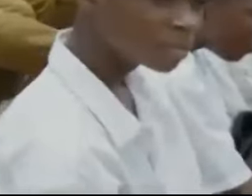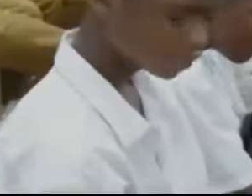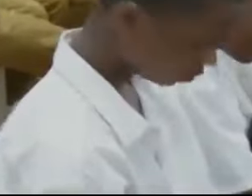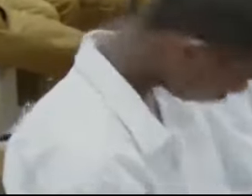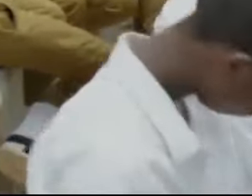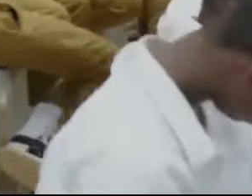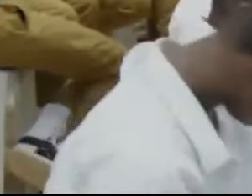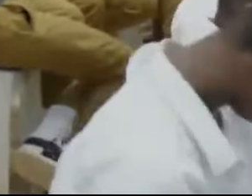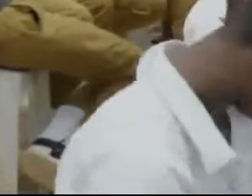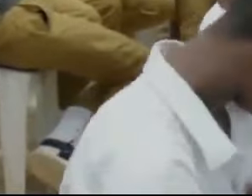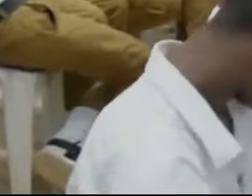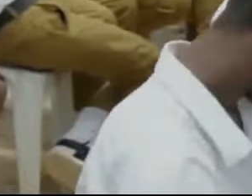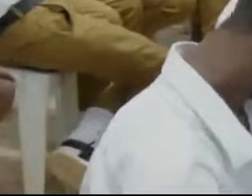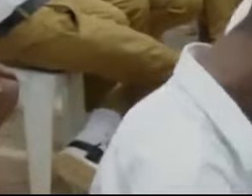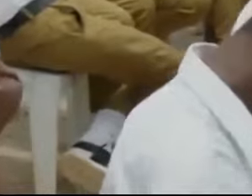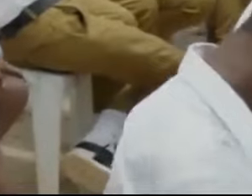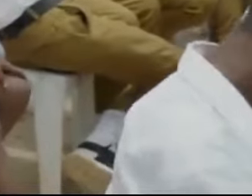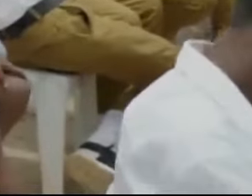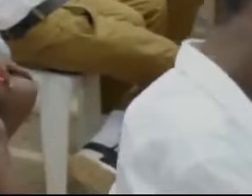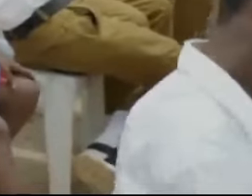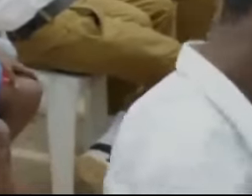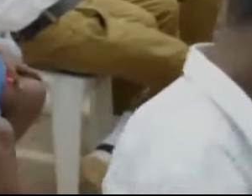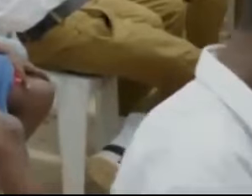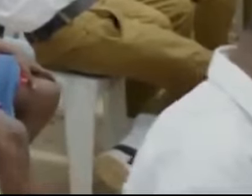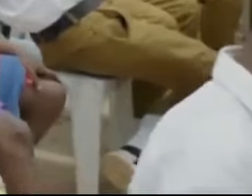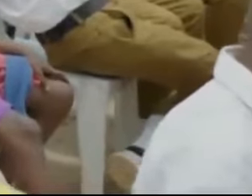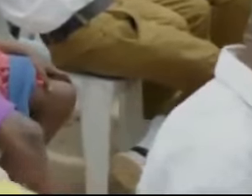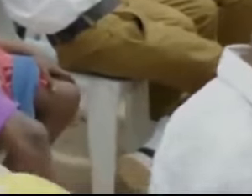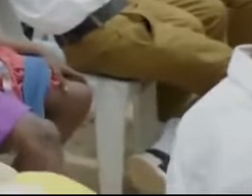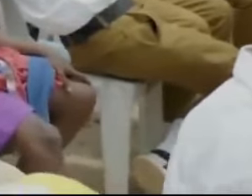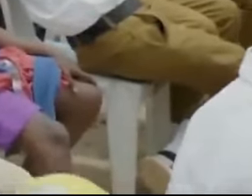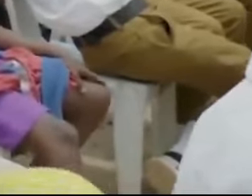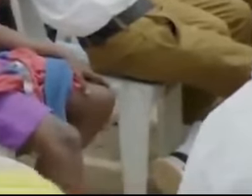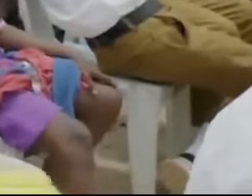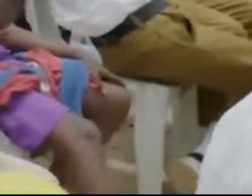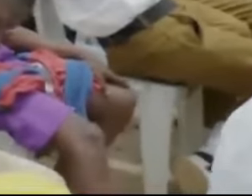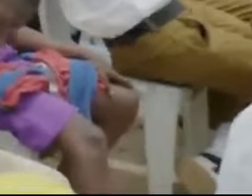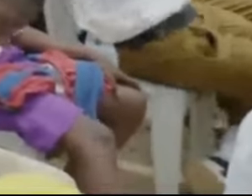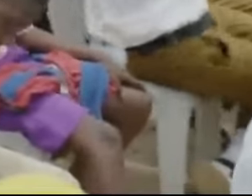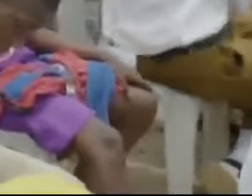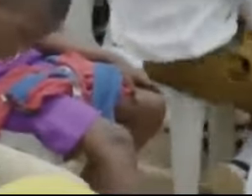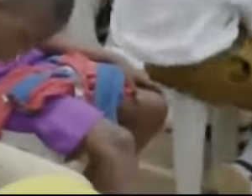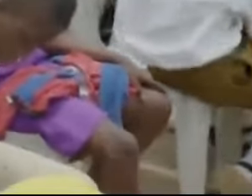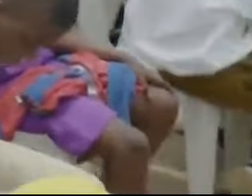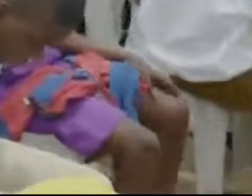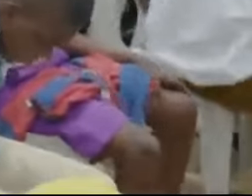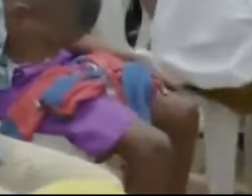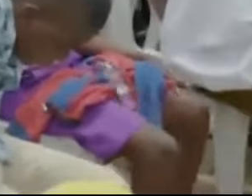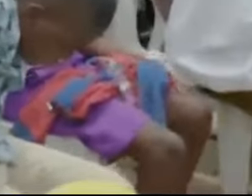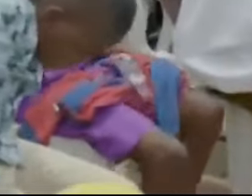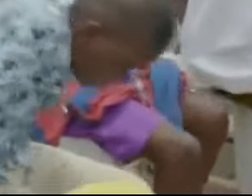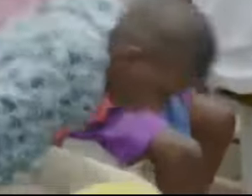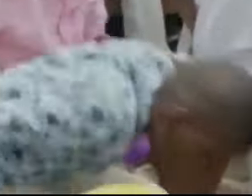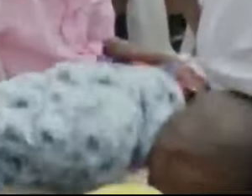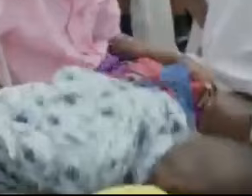because Nebuchadnezzar said, I am the final authority here. Who is that God that can deliver